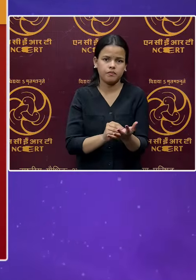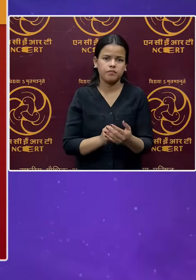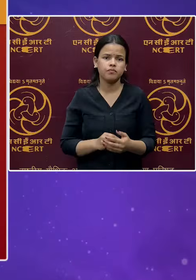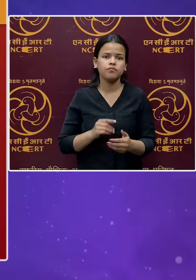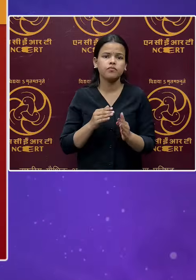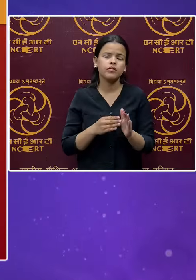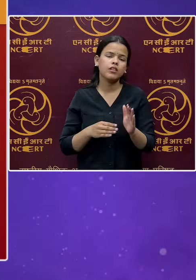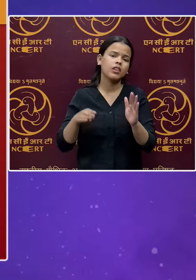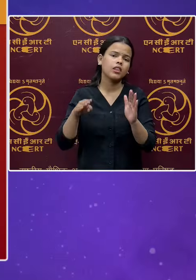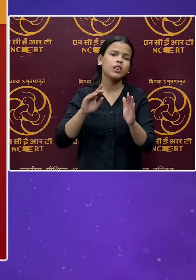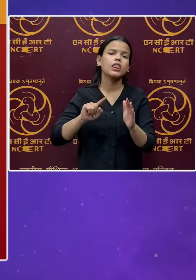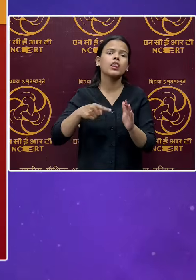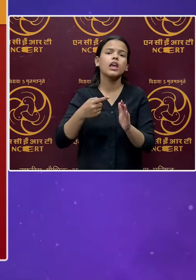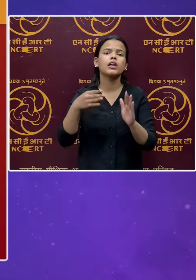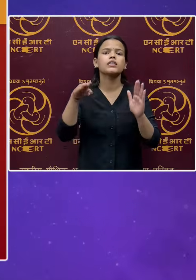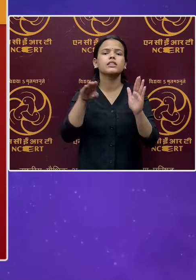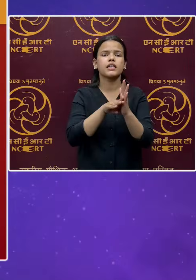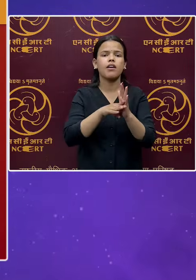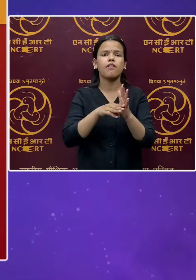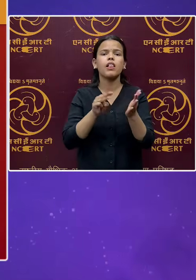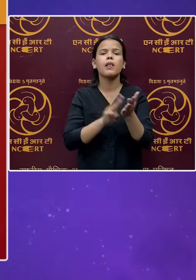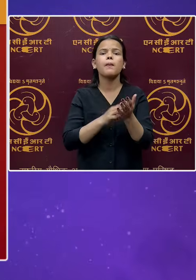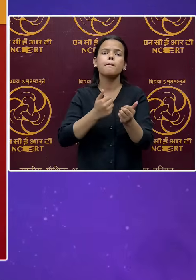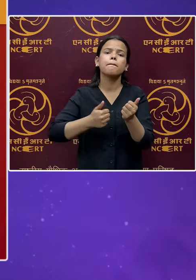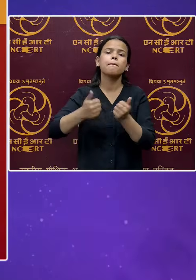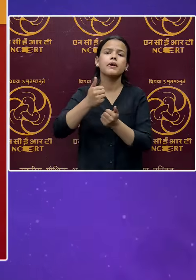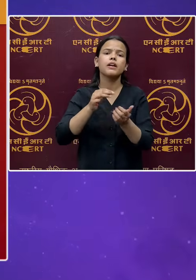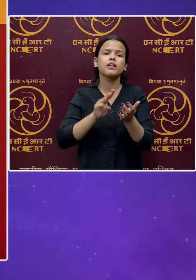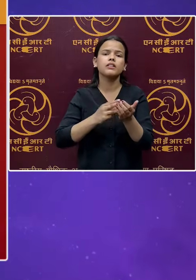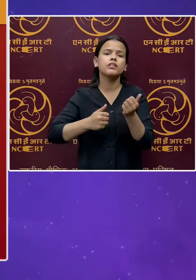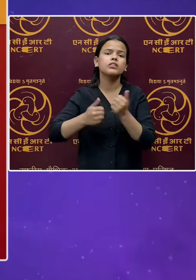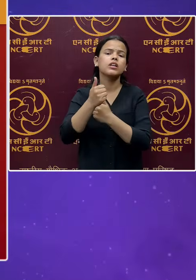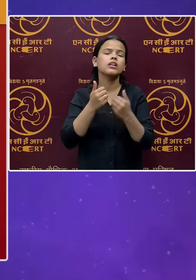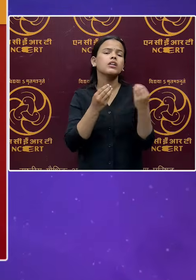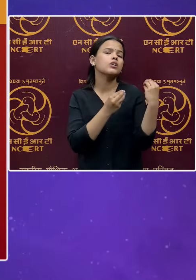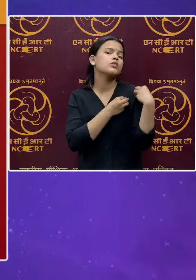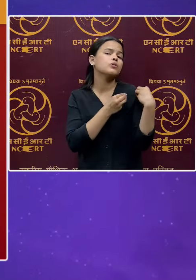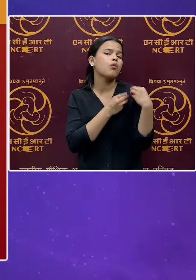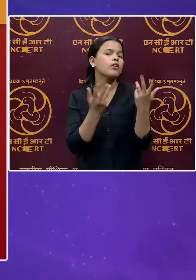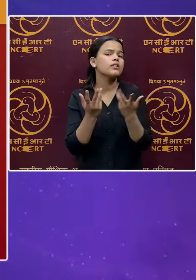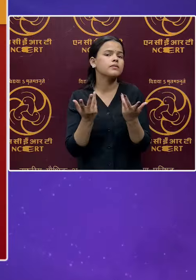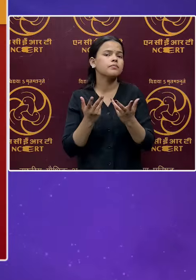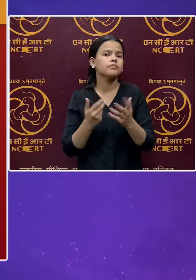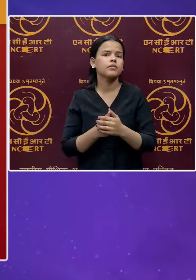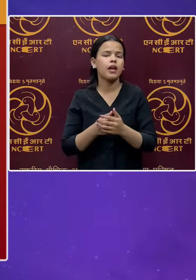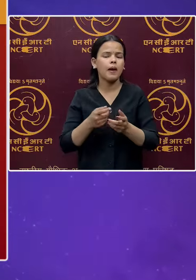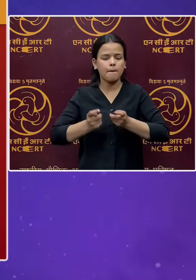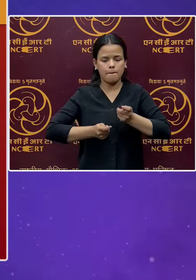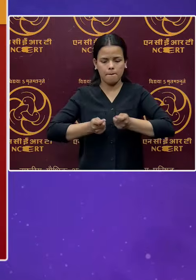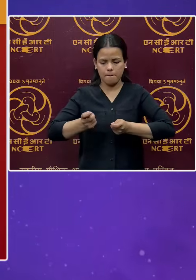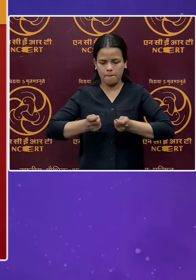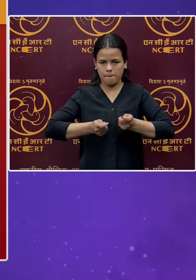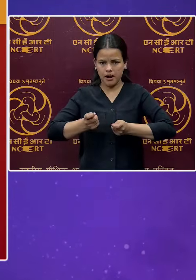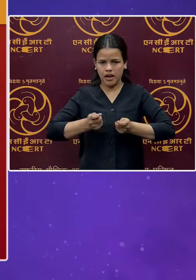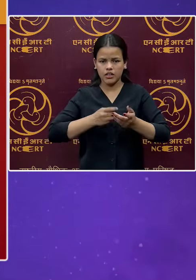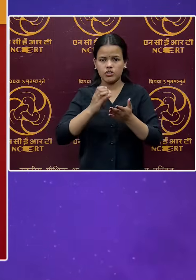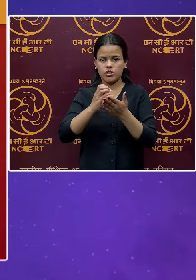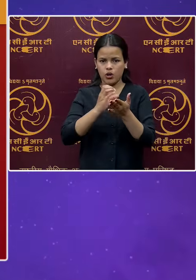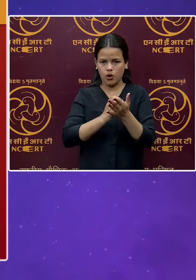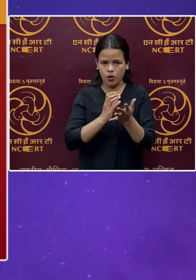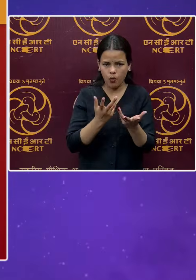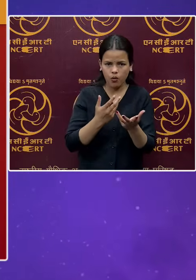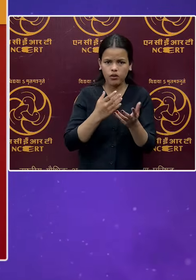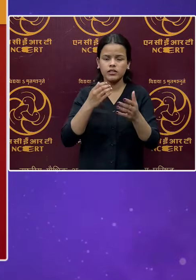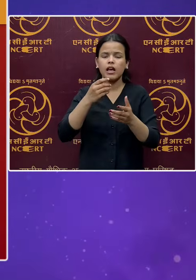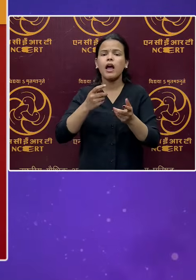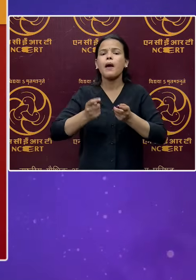level role, that is a manager role. The role of manager is managing a particular course or managing group